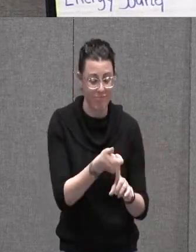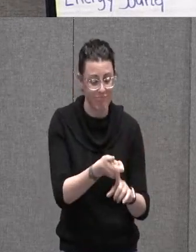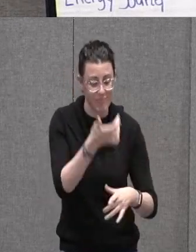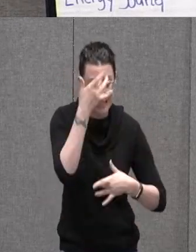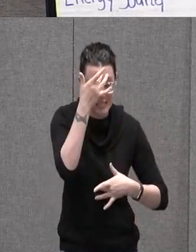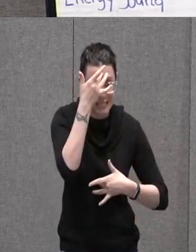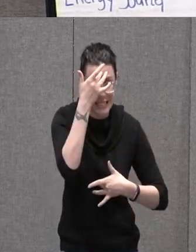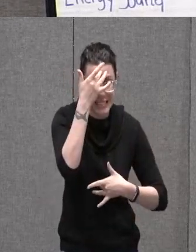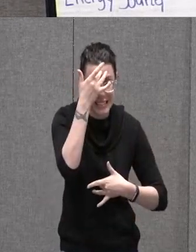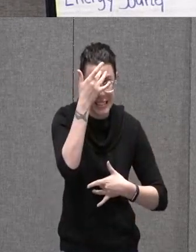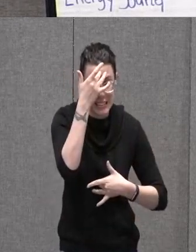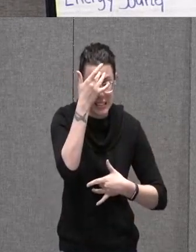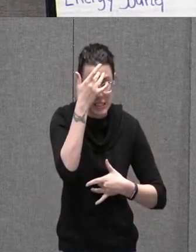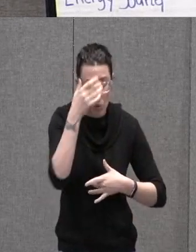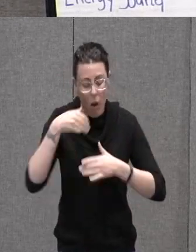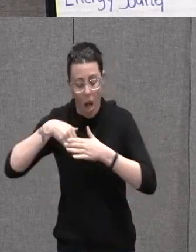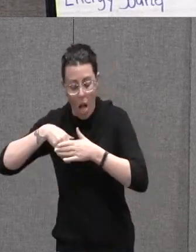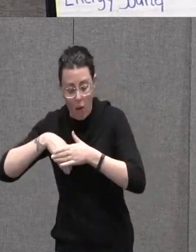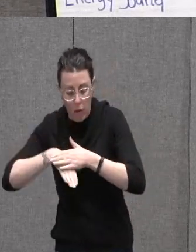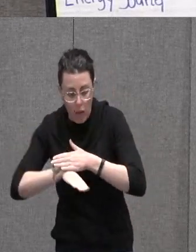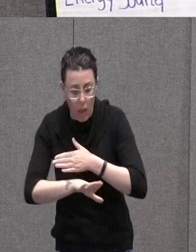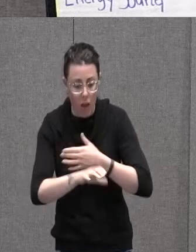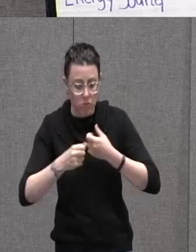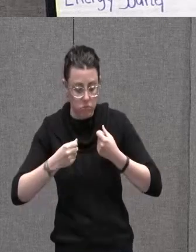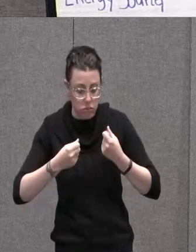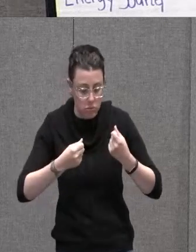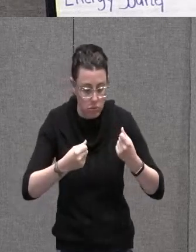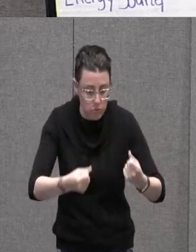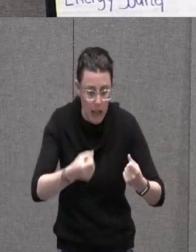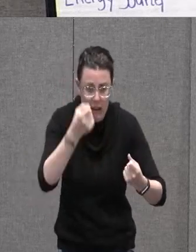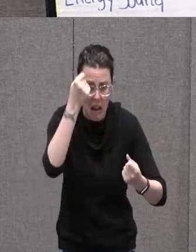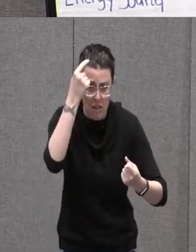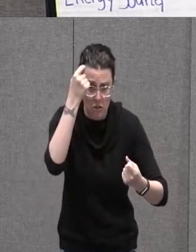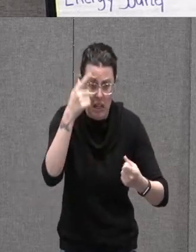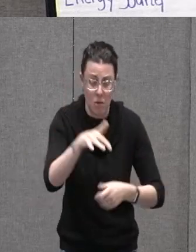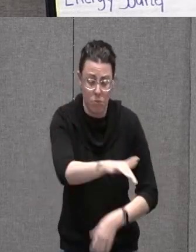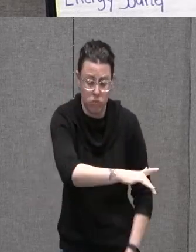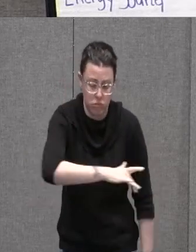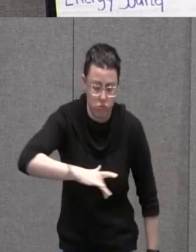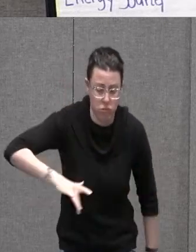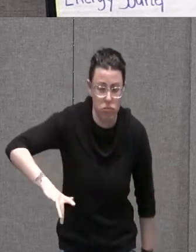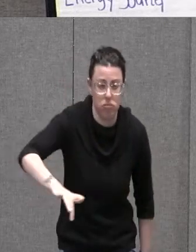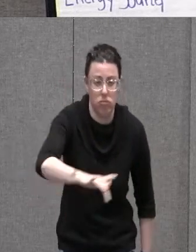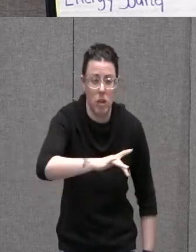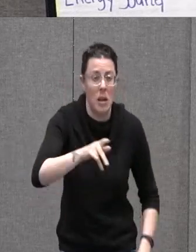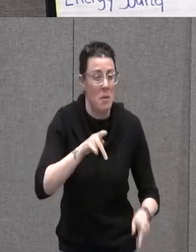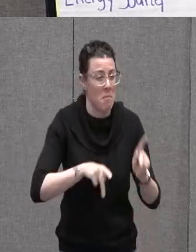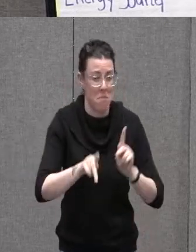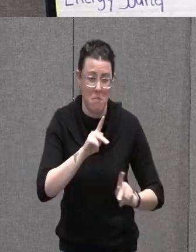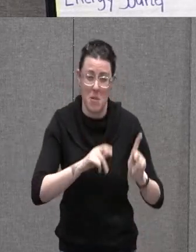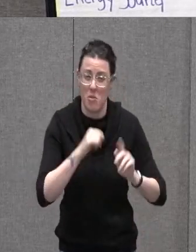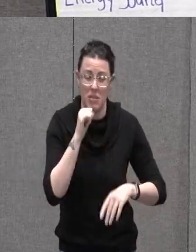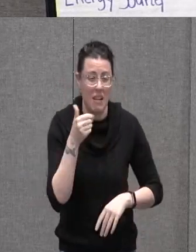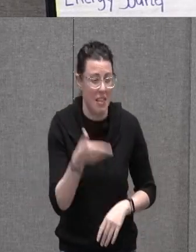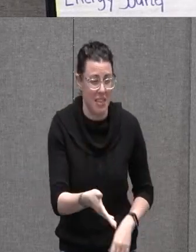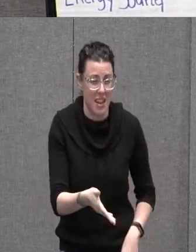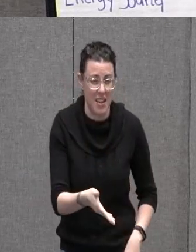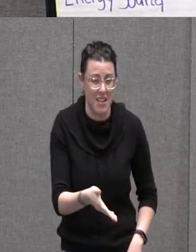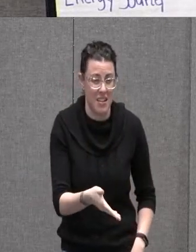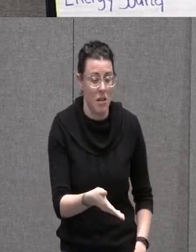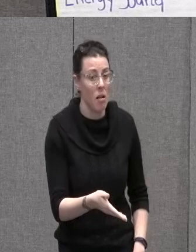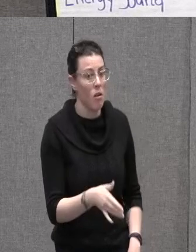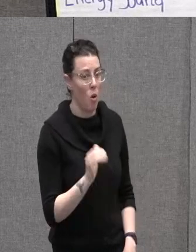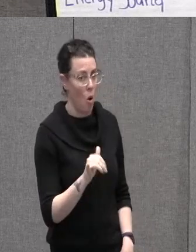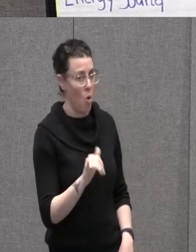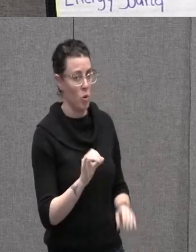and it does this when nobody else is in the room. That's very important. Okay. So because nobody's in there, no humans. first, the room might